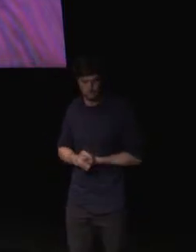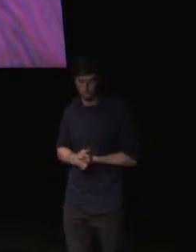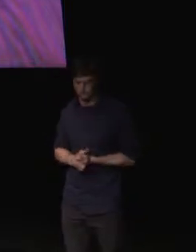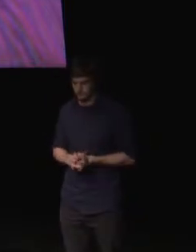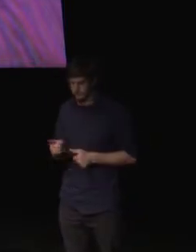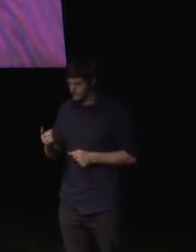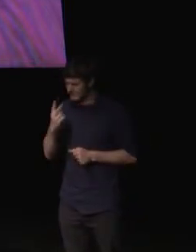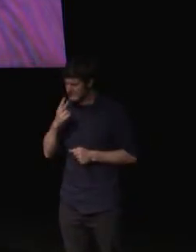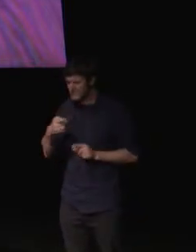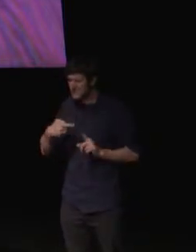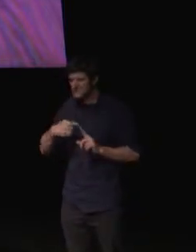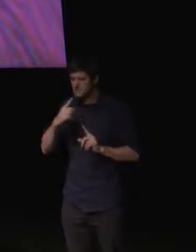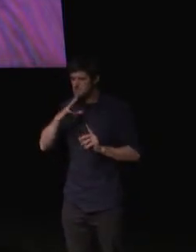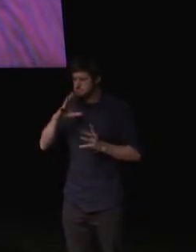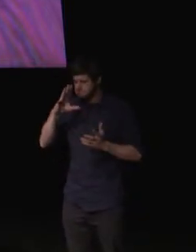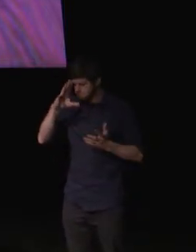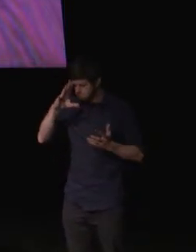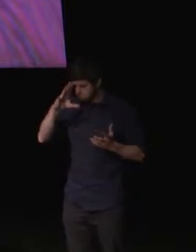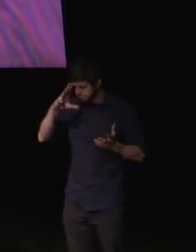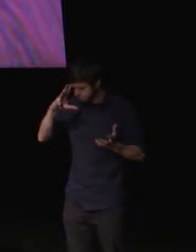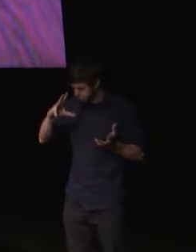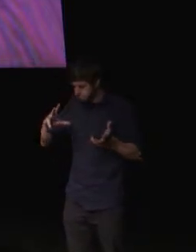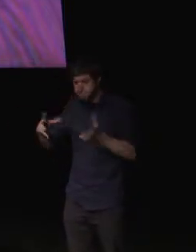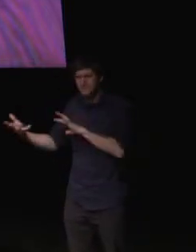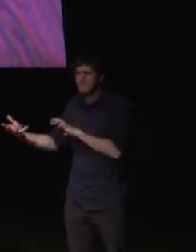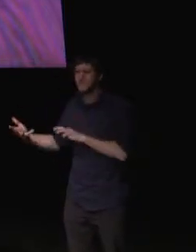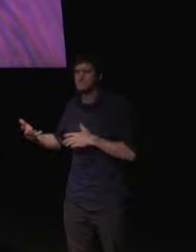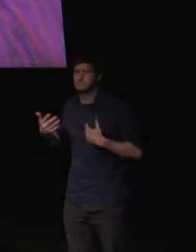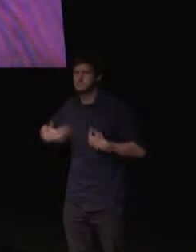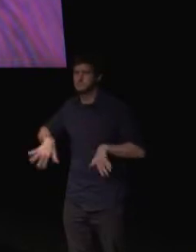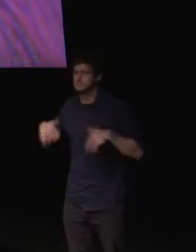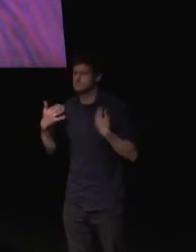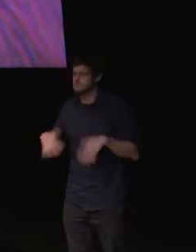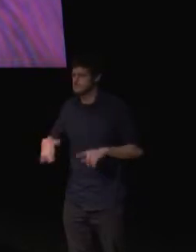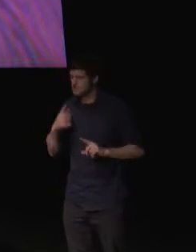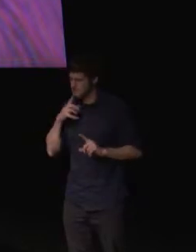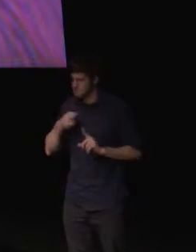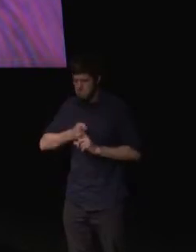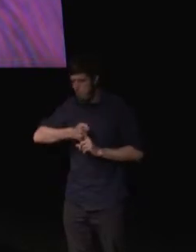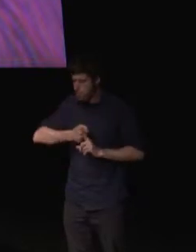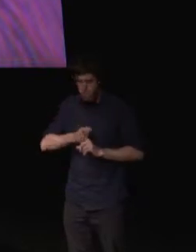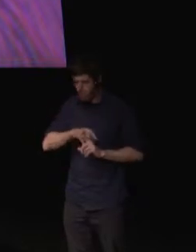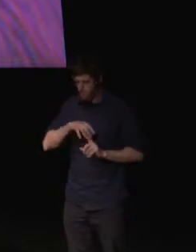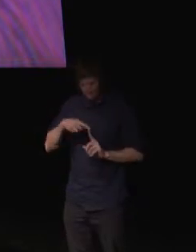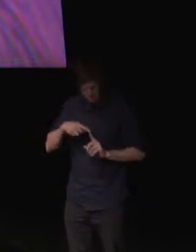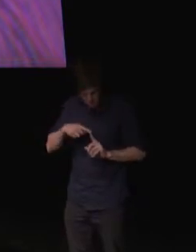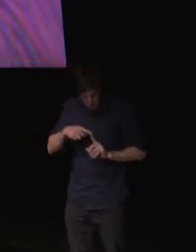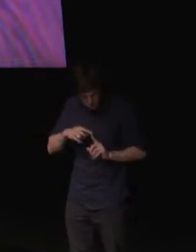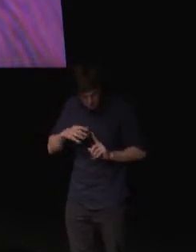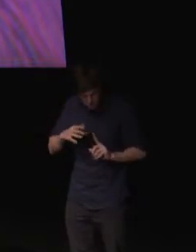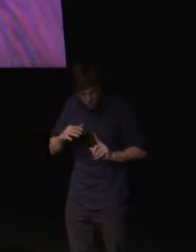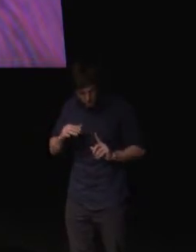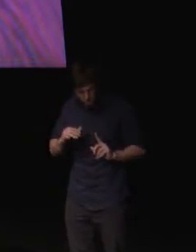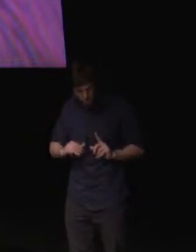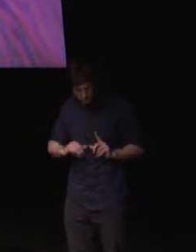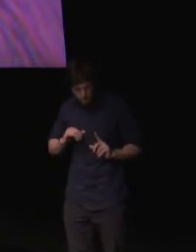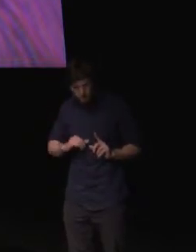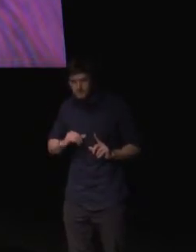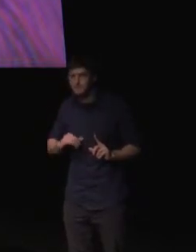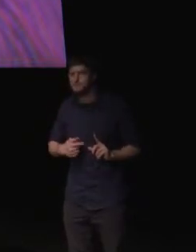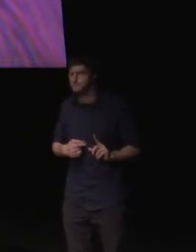And you can see the guy's messed up. I mean, he's really messed up, and it's crazy. But he ends